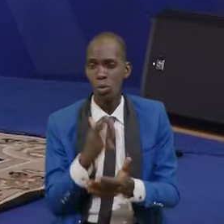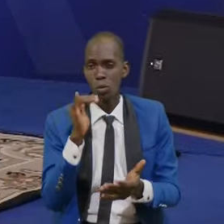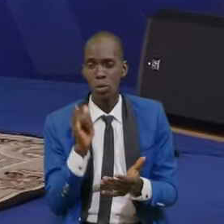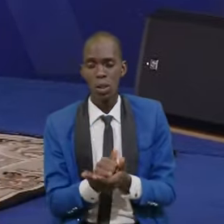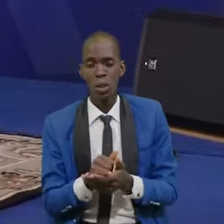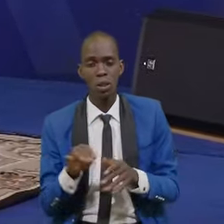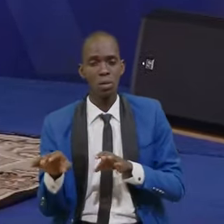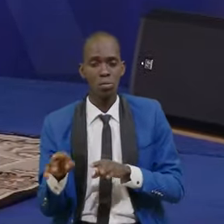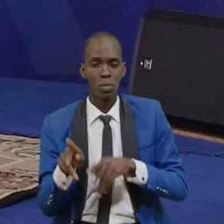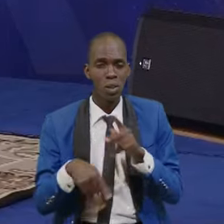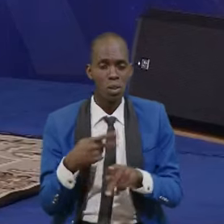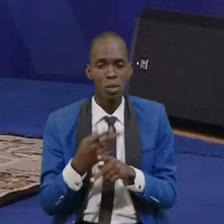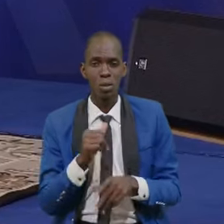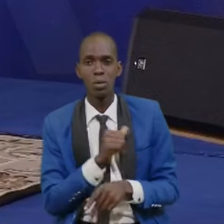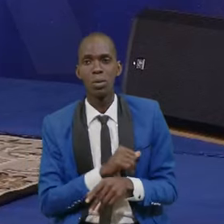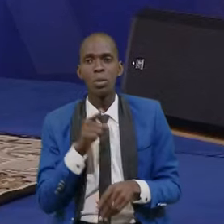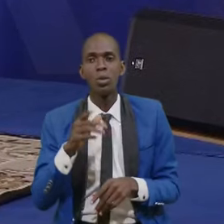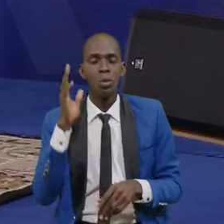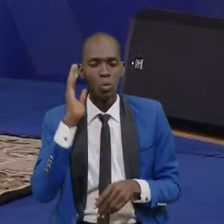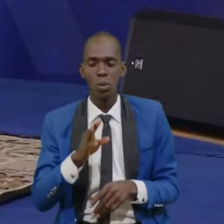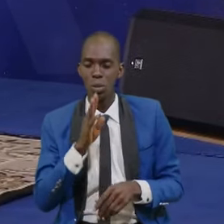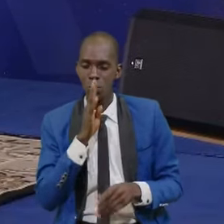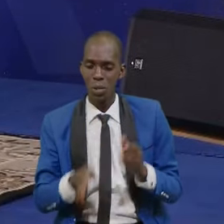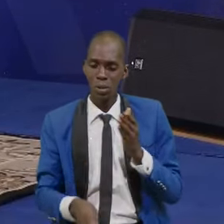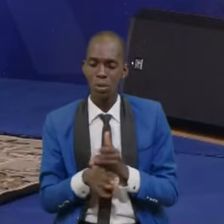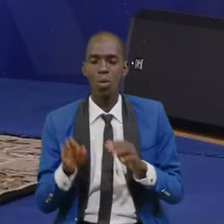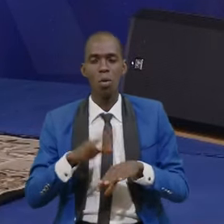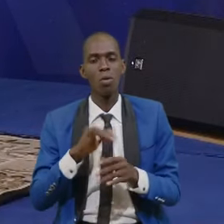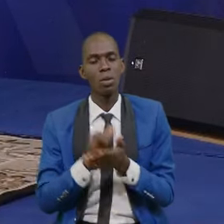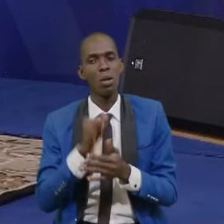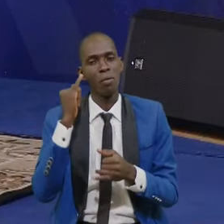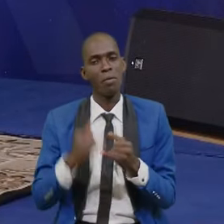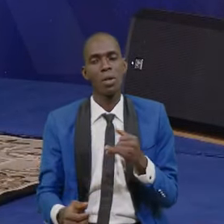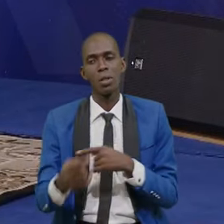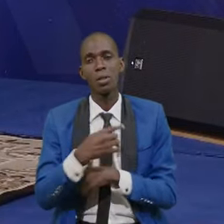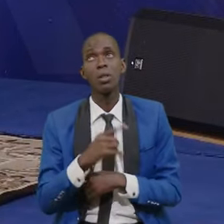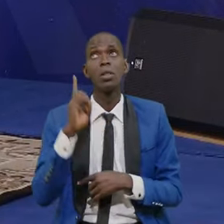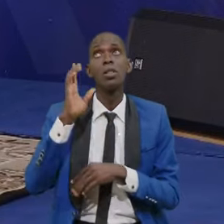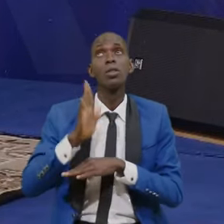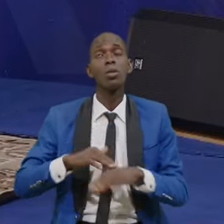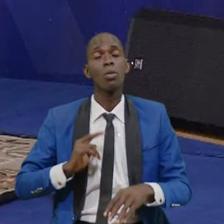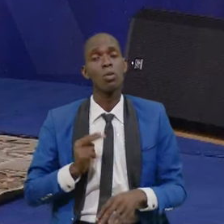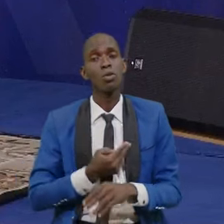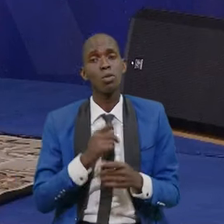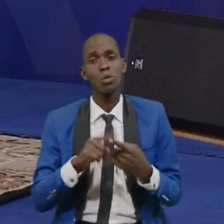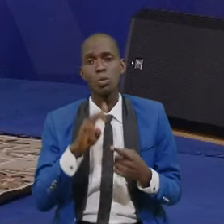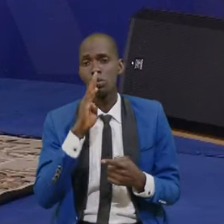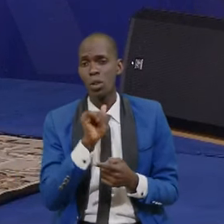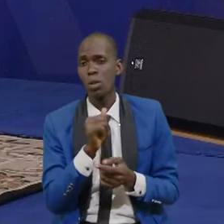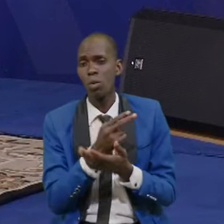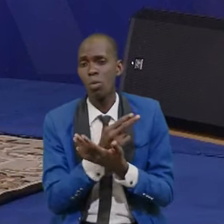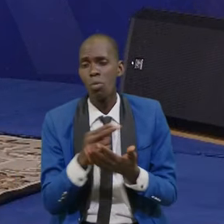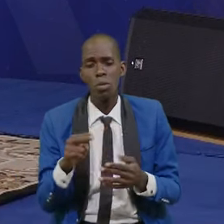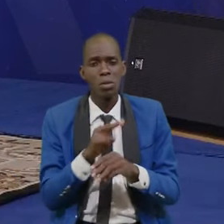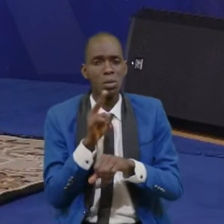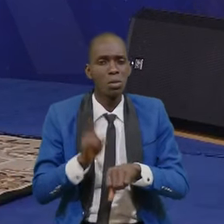of expelled on the final day. It's called us to be a holy nation, a peculiar